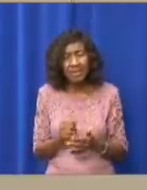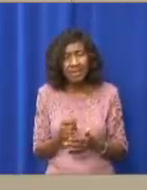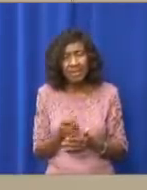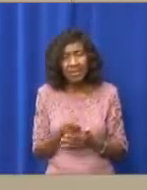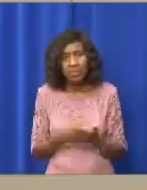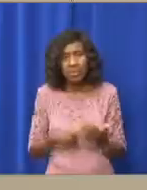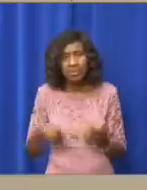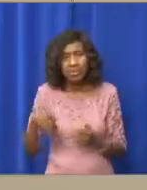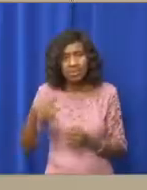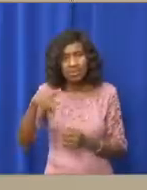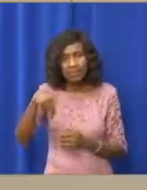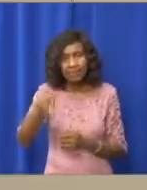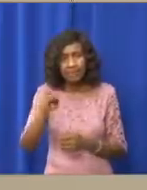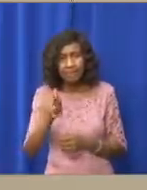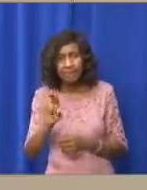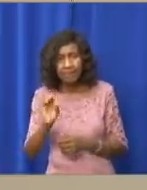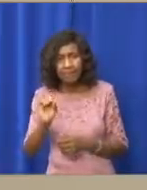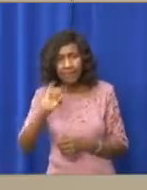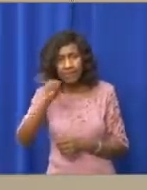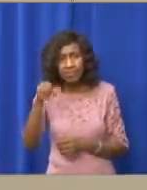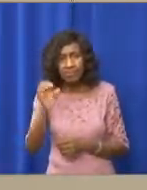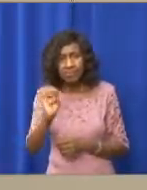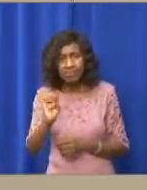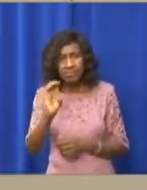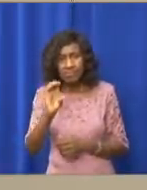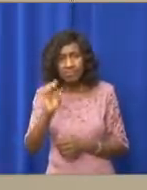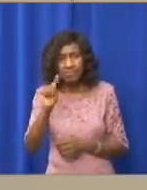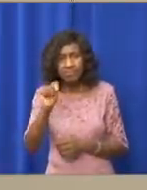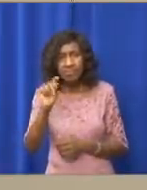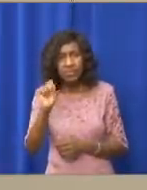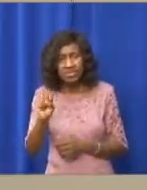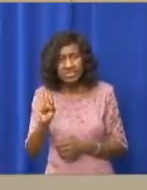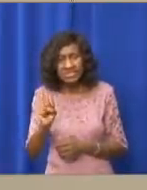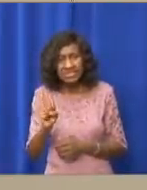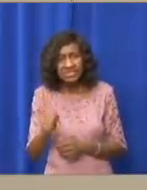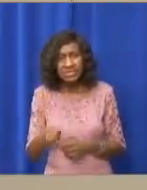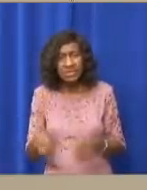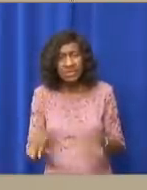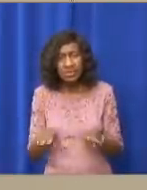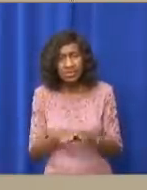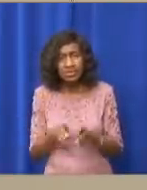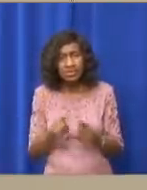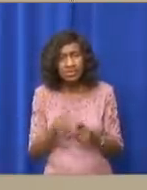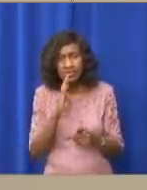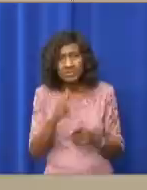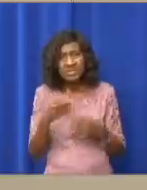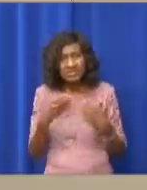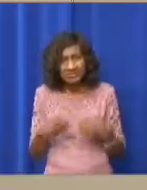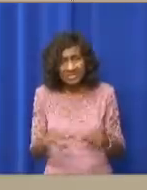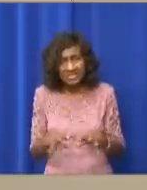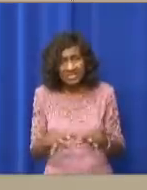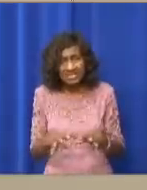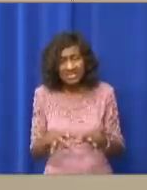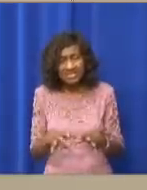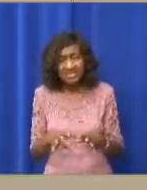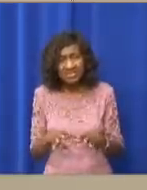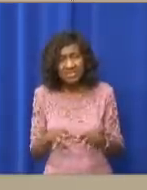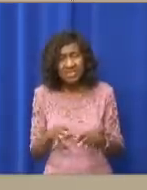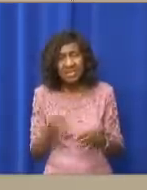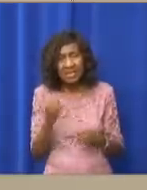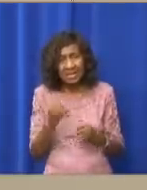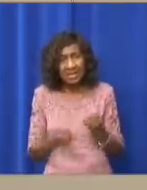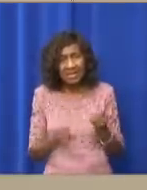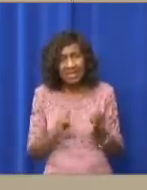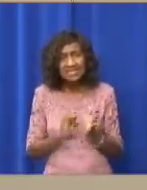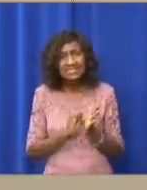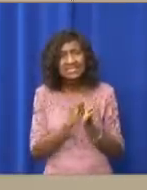projects were either close to completion, needing what is called final inspections only, and how many